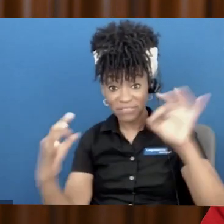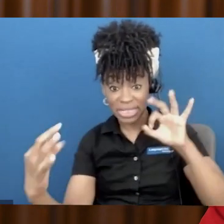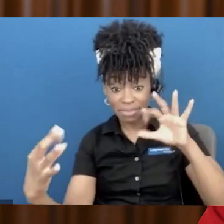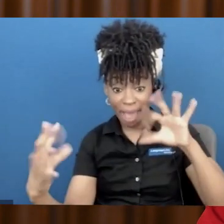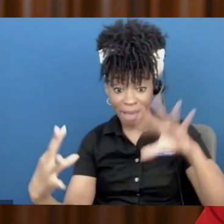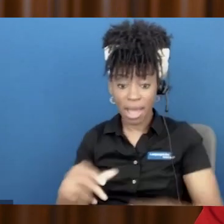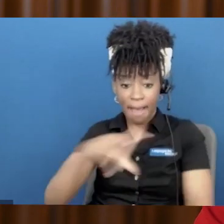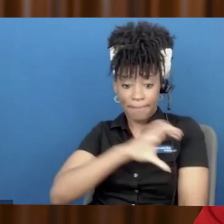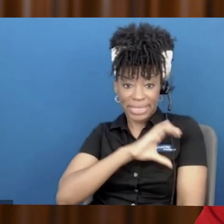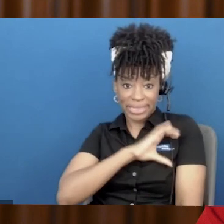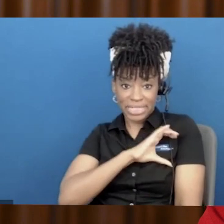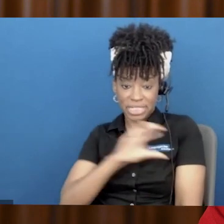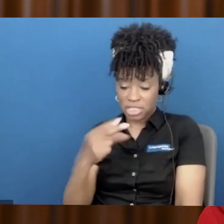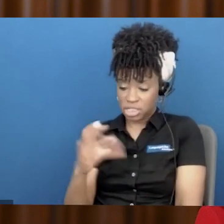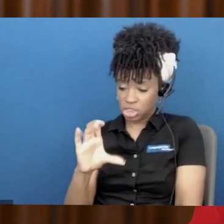policechiefsearch@cityofmadison.com.